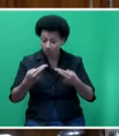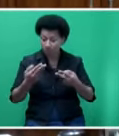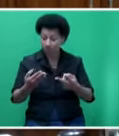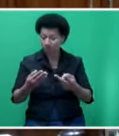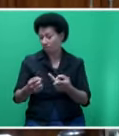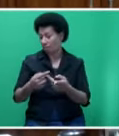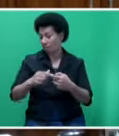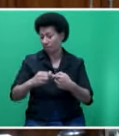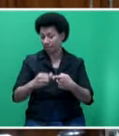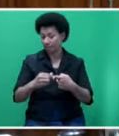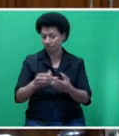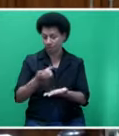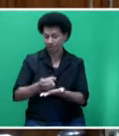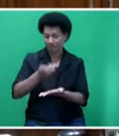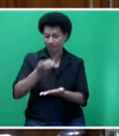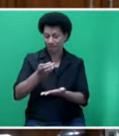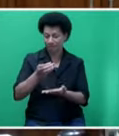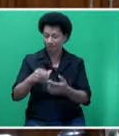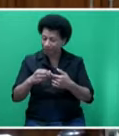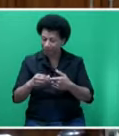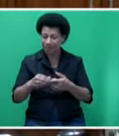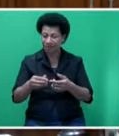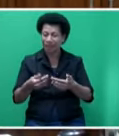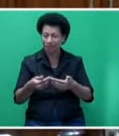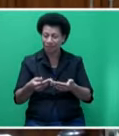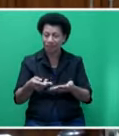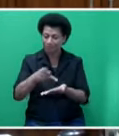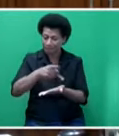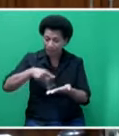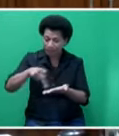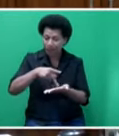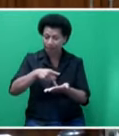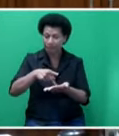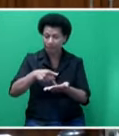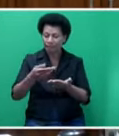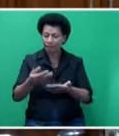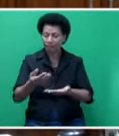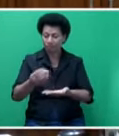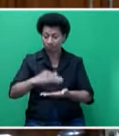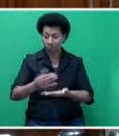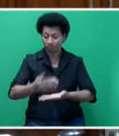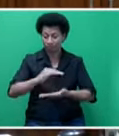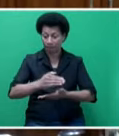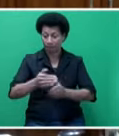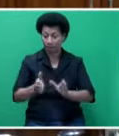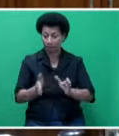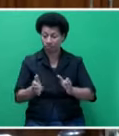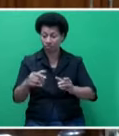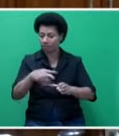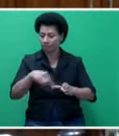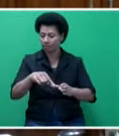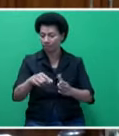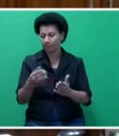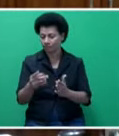polystyrene, cups, containers, plates, etc., and packaging trays, will be able to use it till 31 July